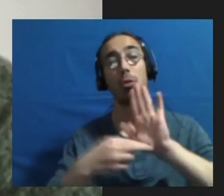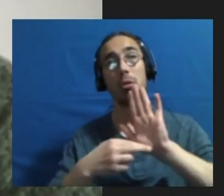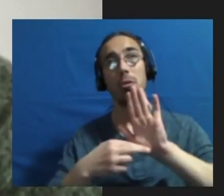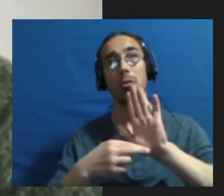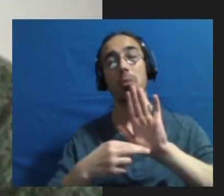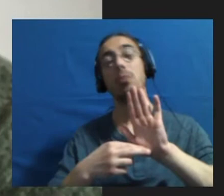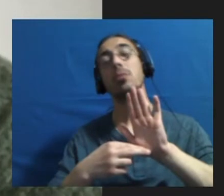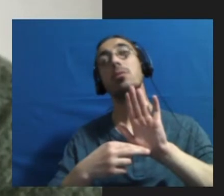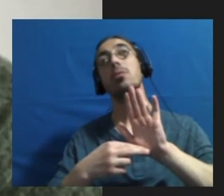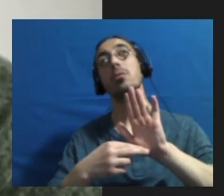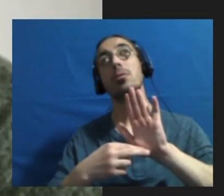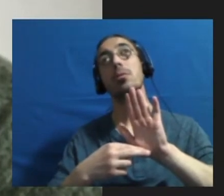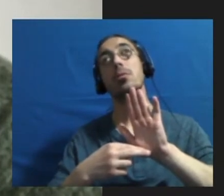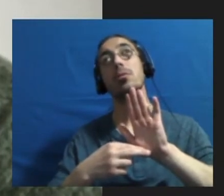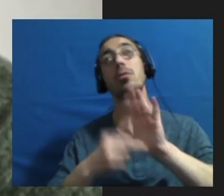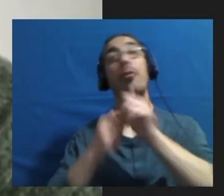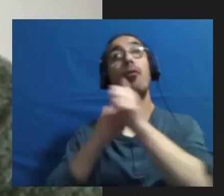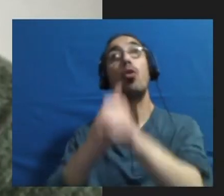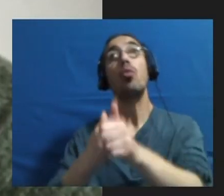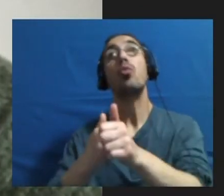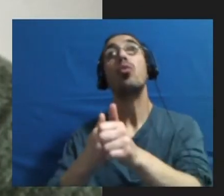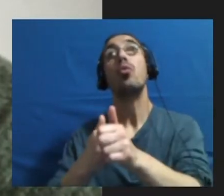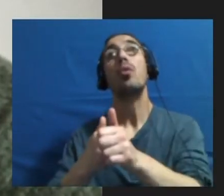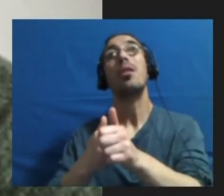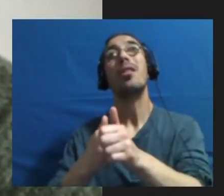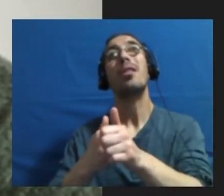um, that aren't